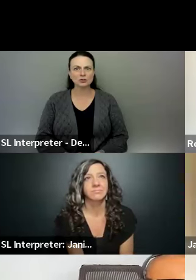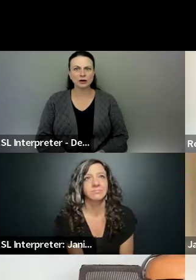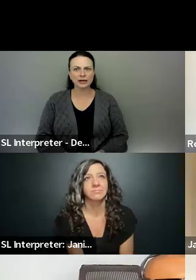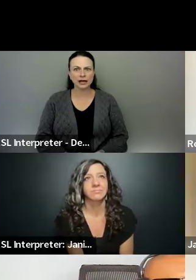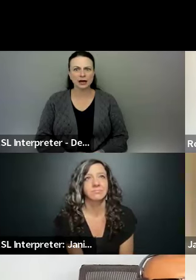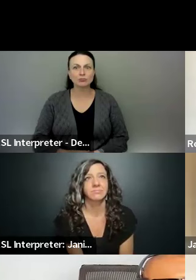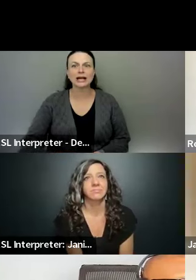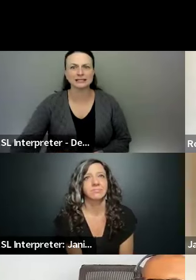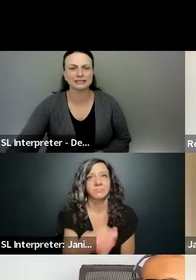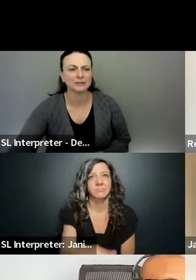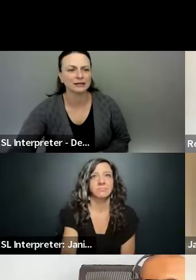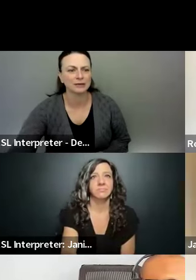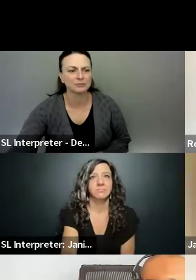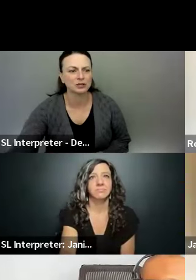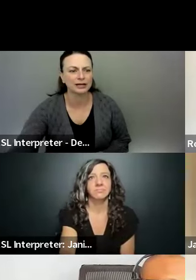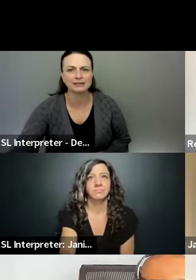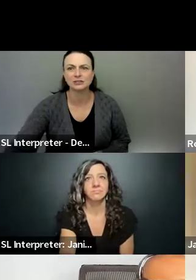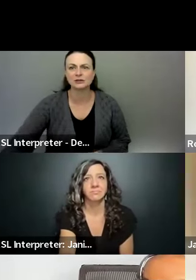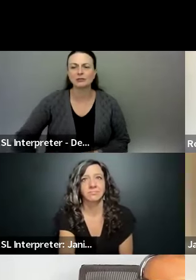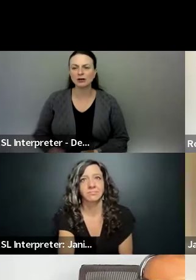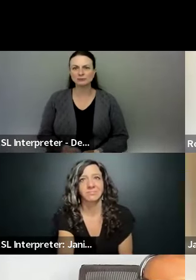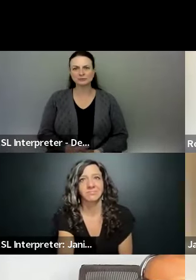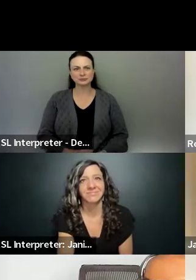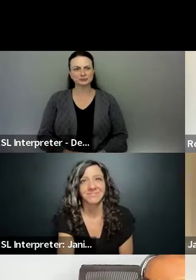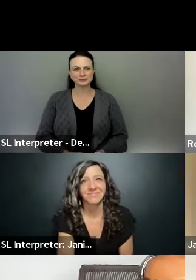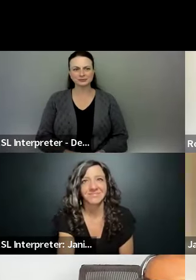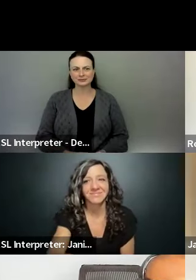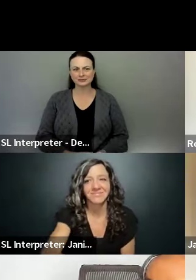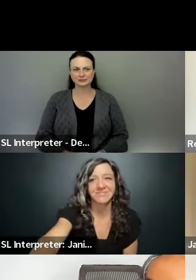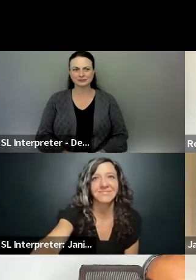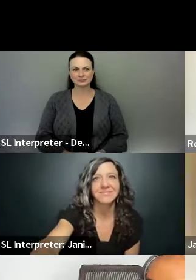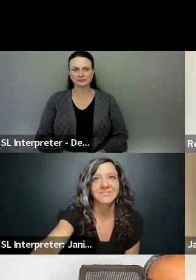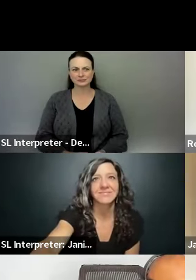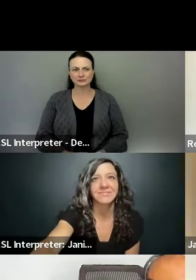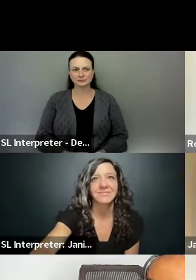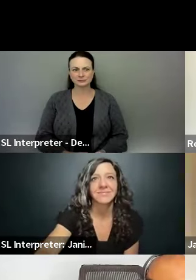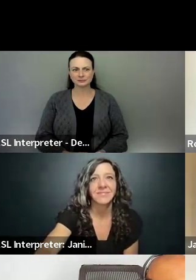Oh, sorry, Bryce. I'm sorry, I said your name wrong.